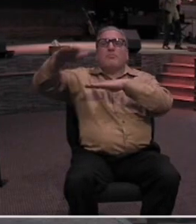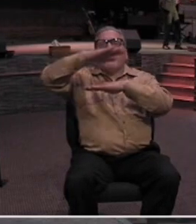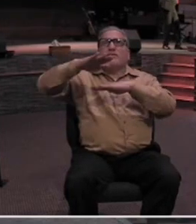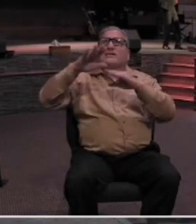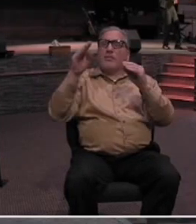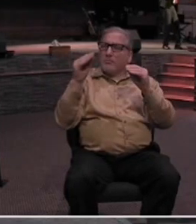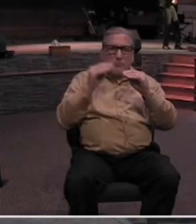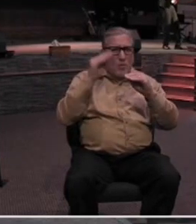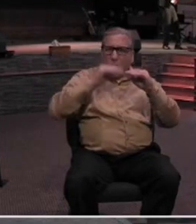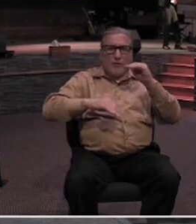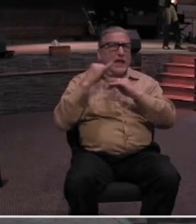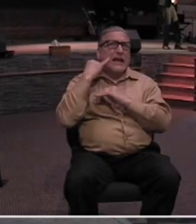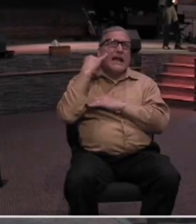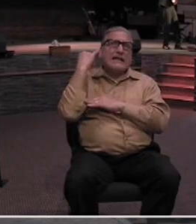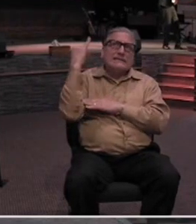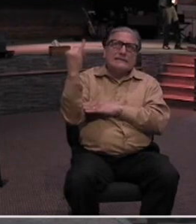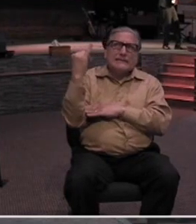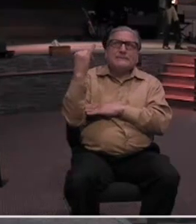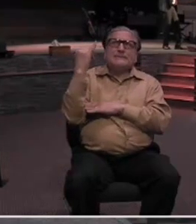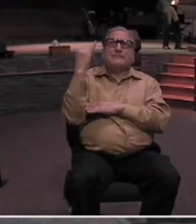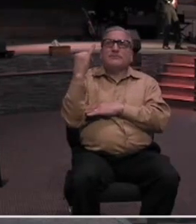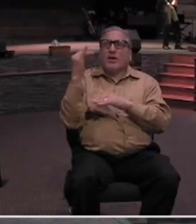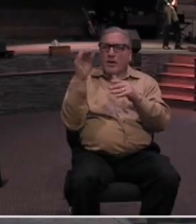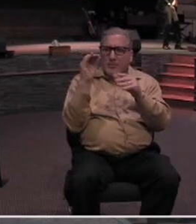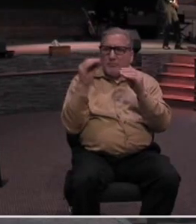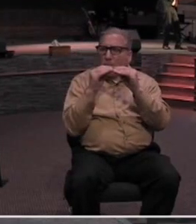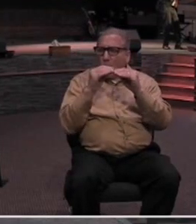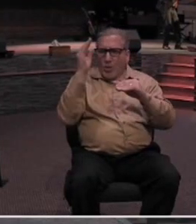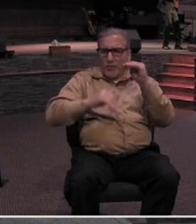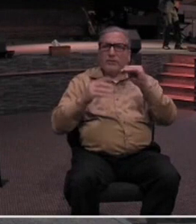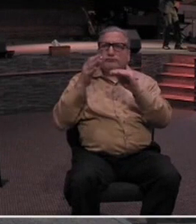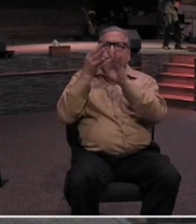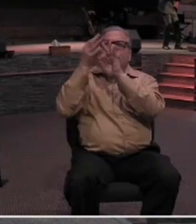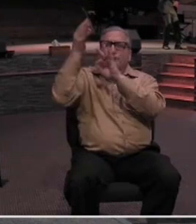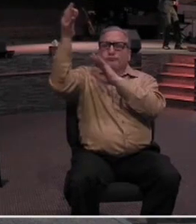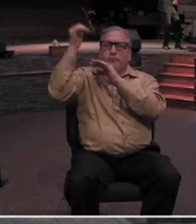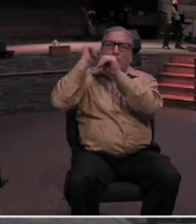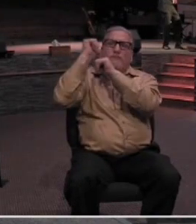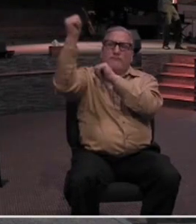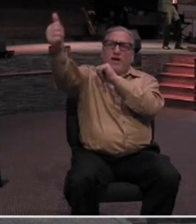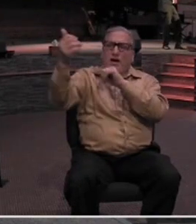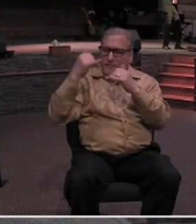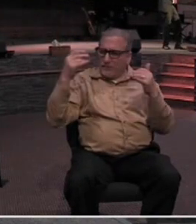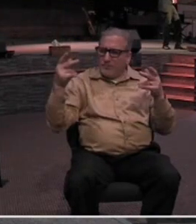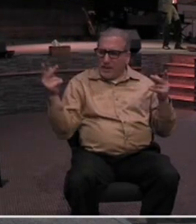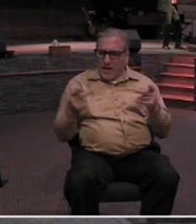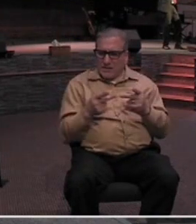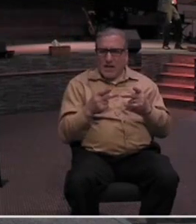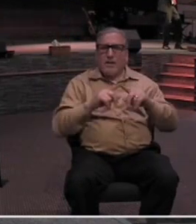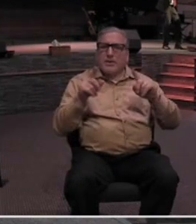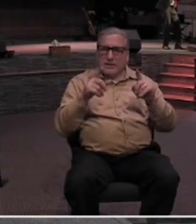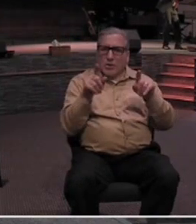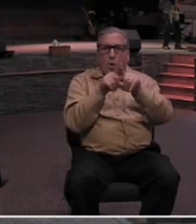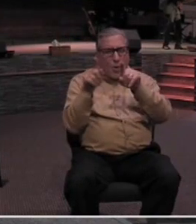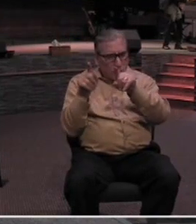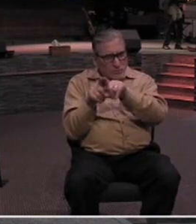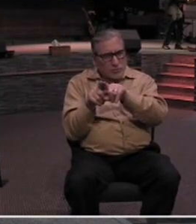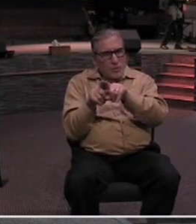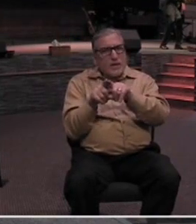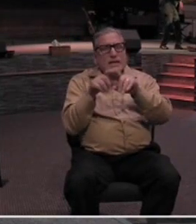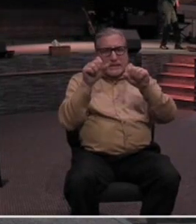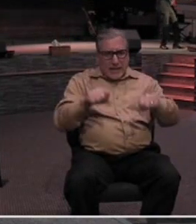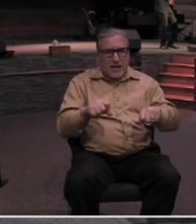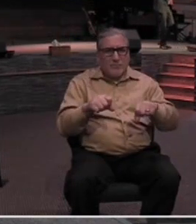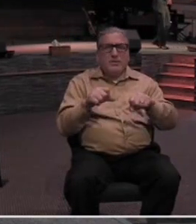It's more than just some far off place. But ladies and gentlemen, this Jerusalem, amen, can also be applied to the